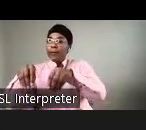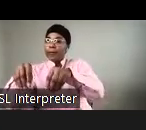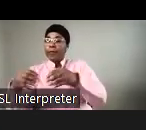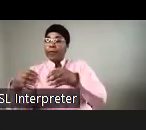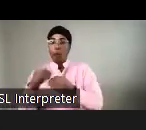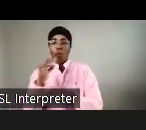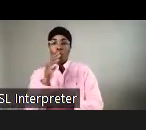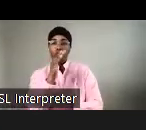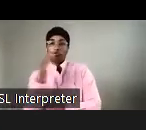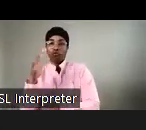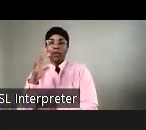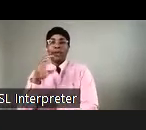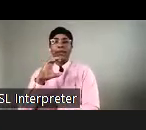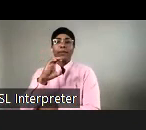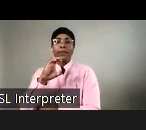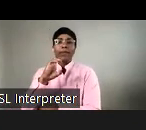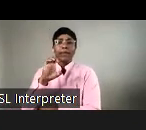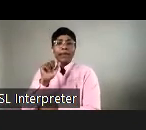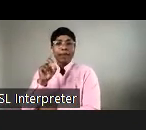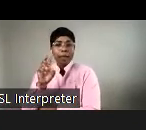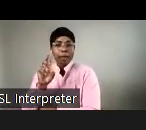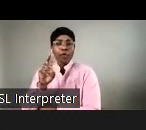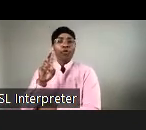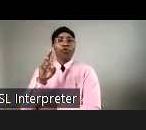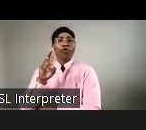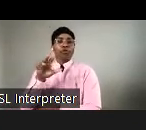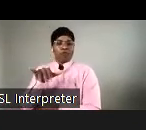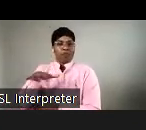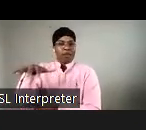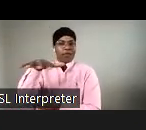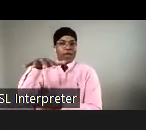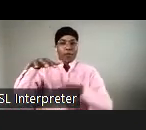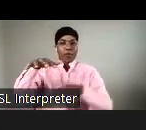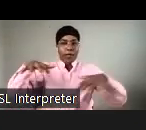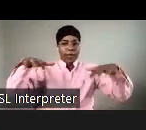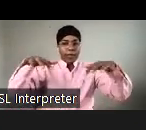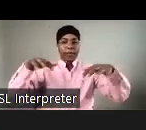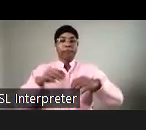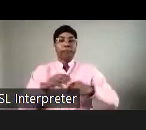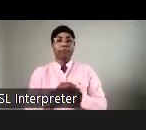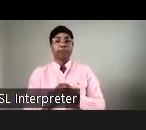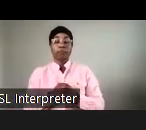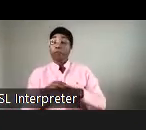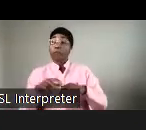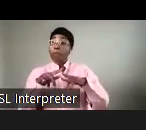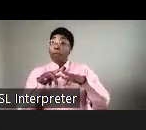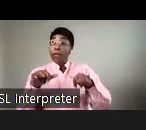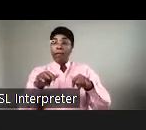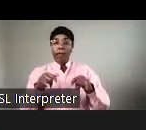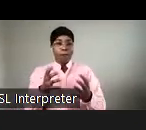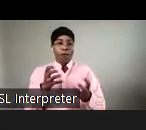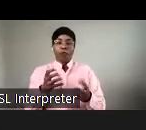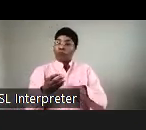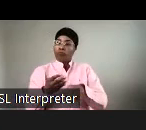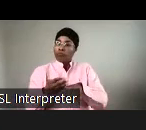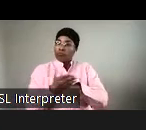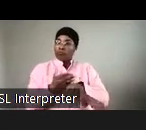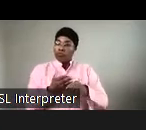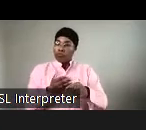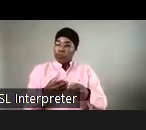to promote late seral forest at fine scales. And at the same time, looking to increase biological and structural